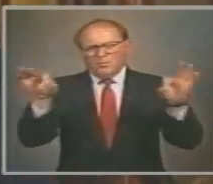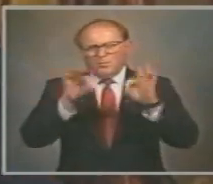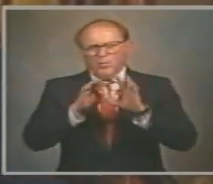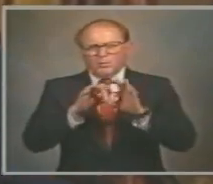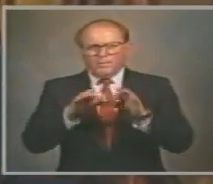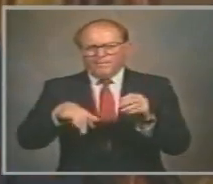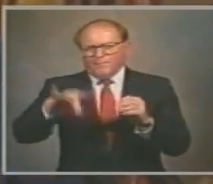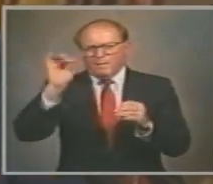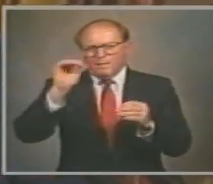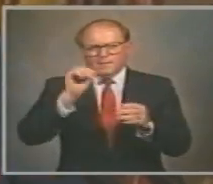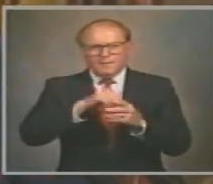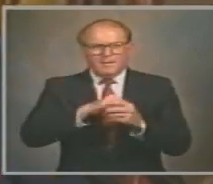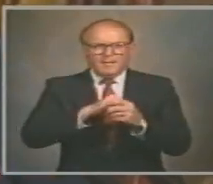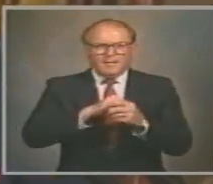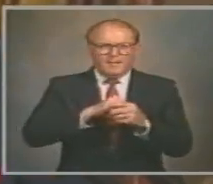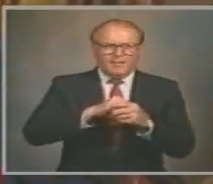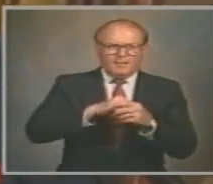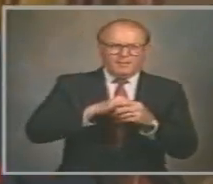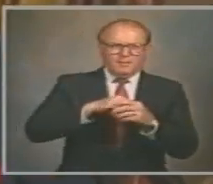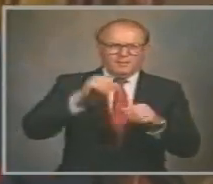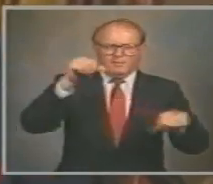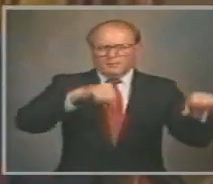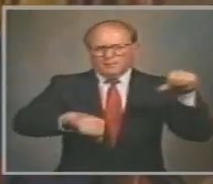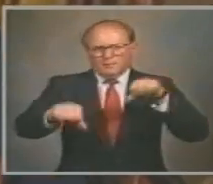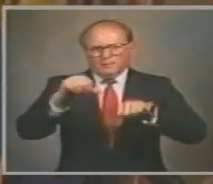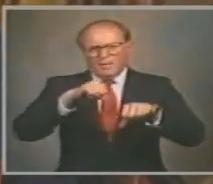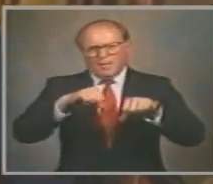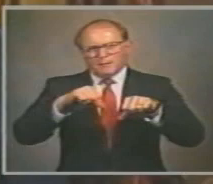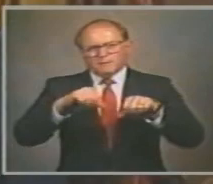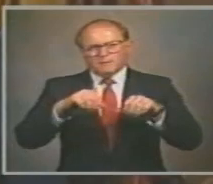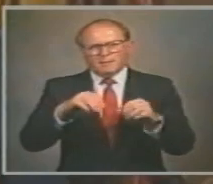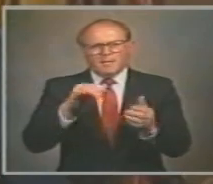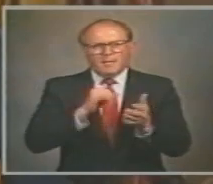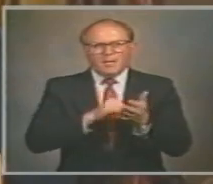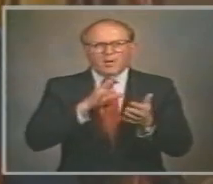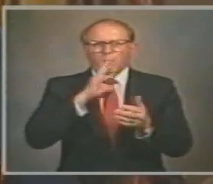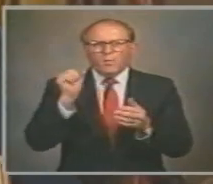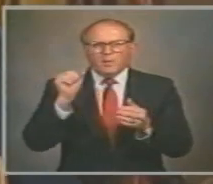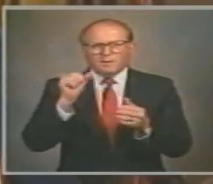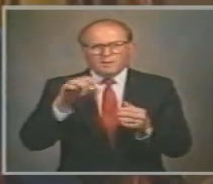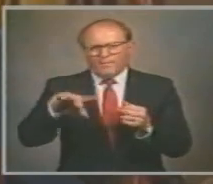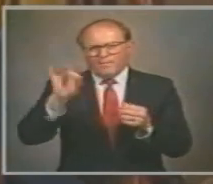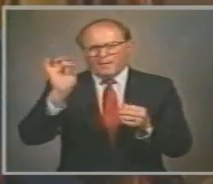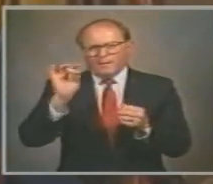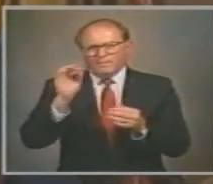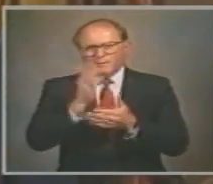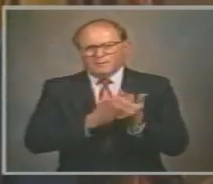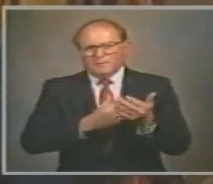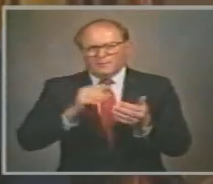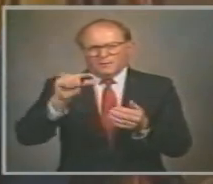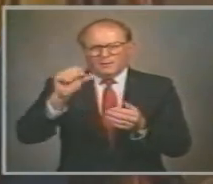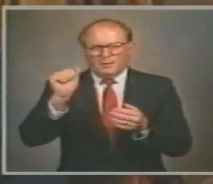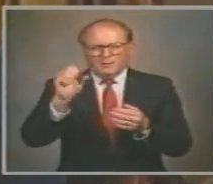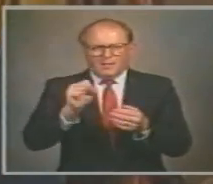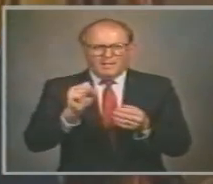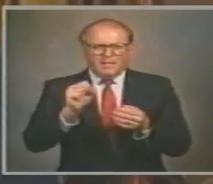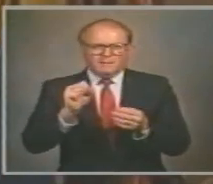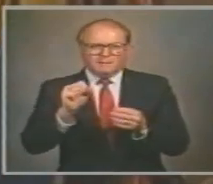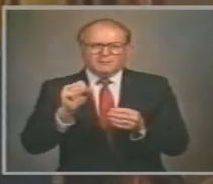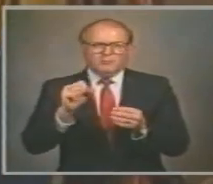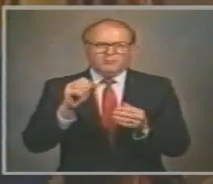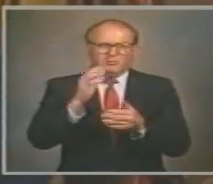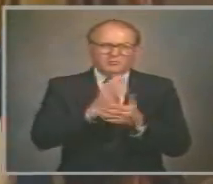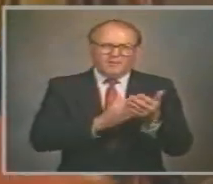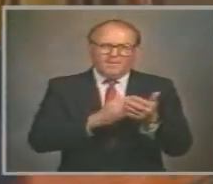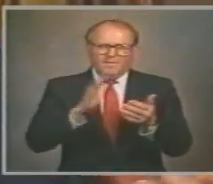fact, he said, it's one of the major discoveries of science. It was this discovery of some primordial gases about 500